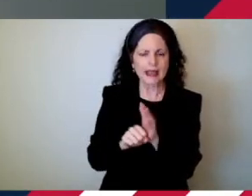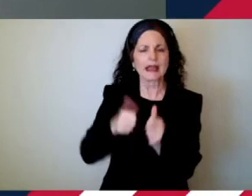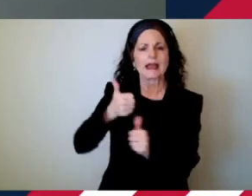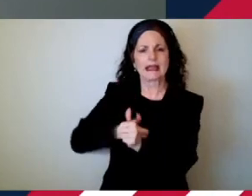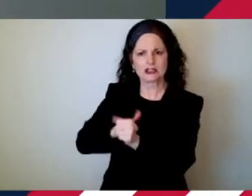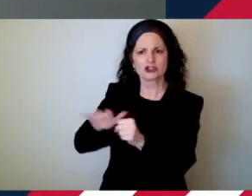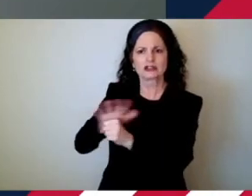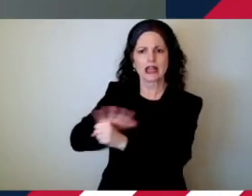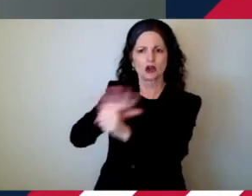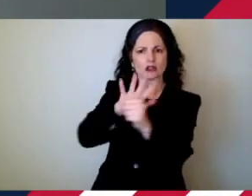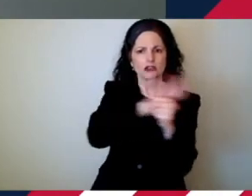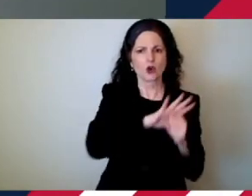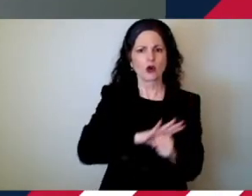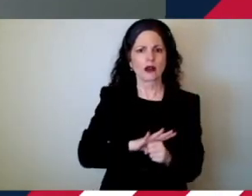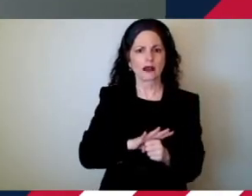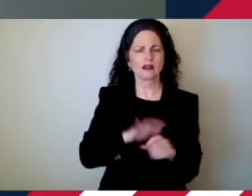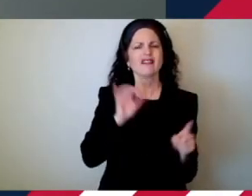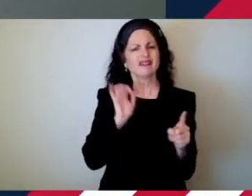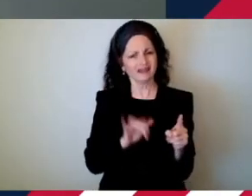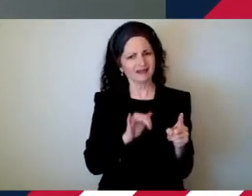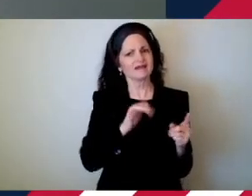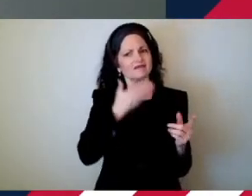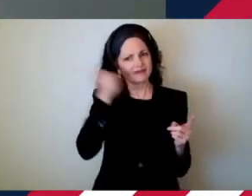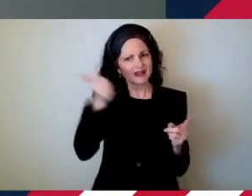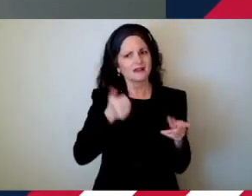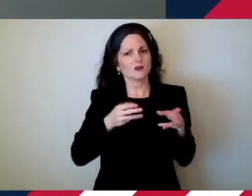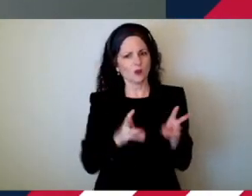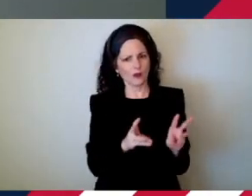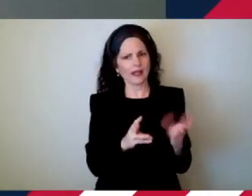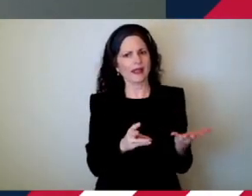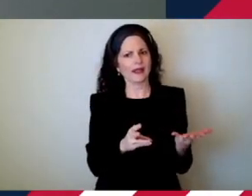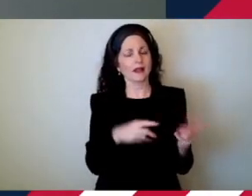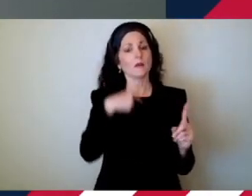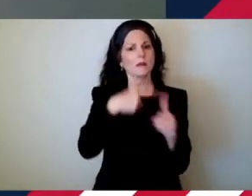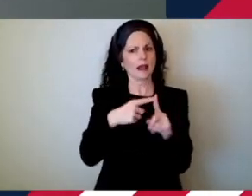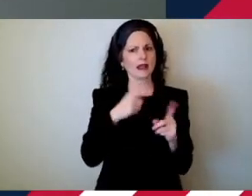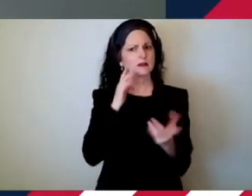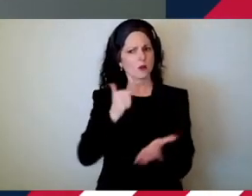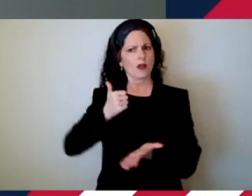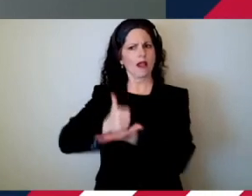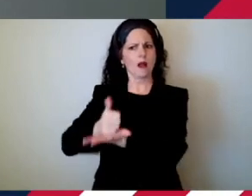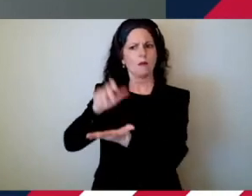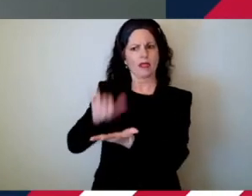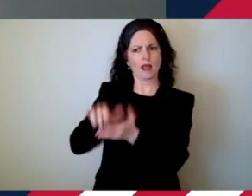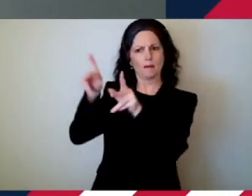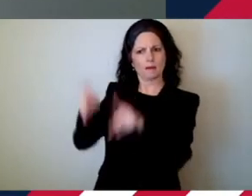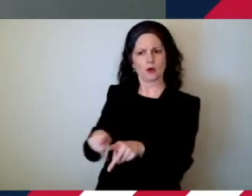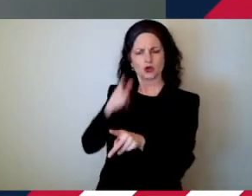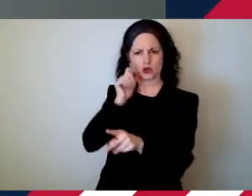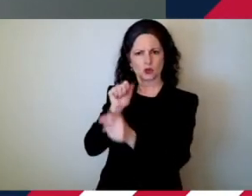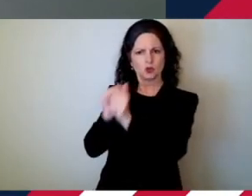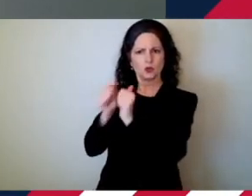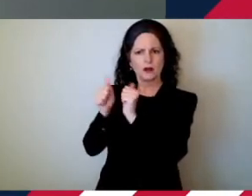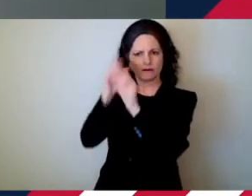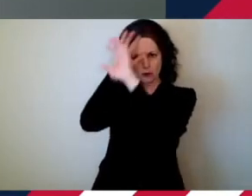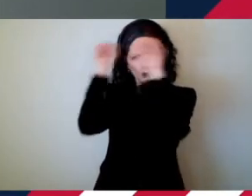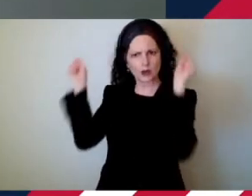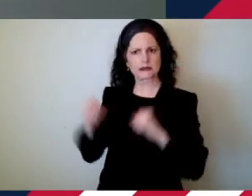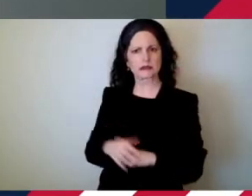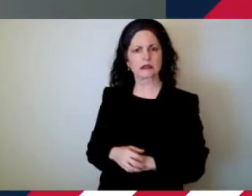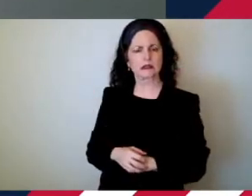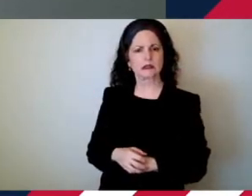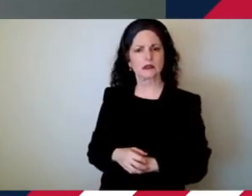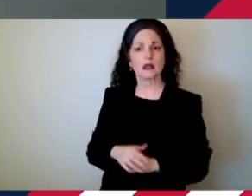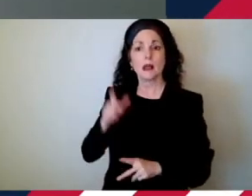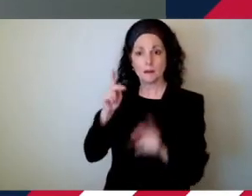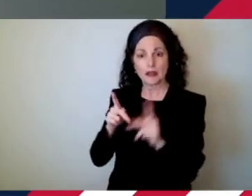do, but it can be beneficial to the presidential nominee. Presidential candidates who are ensured their voters will still